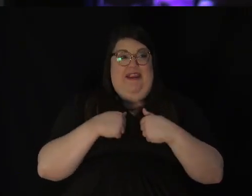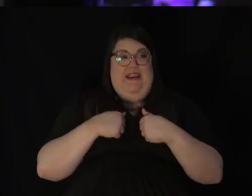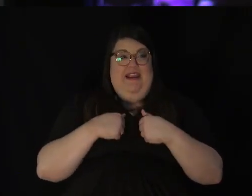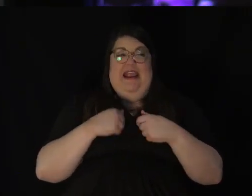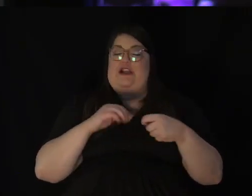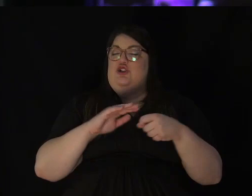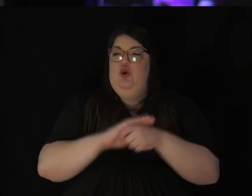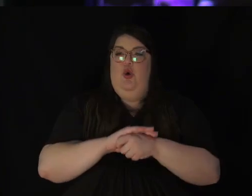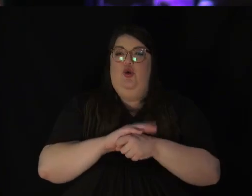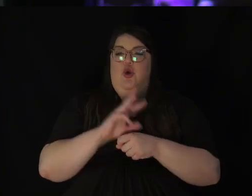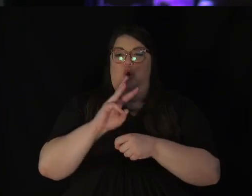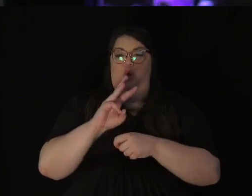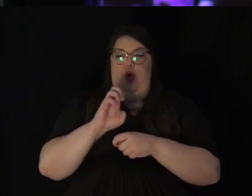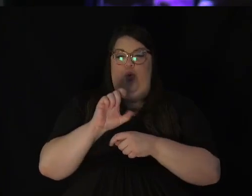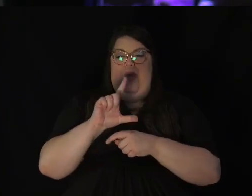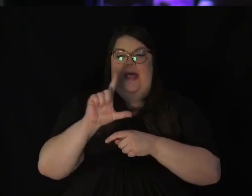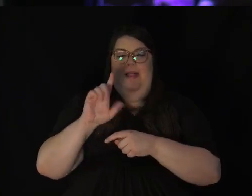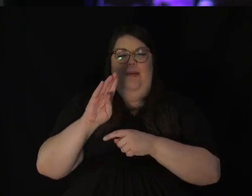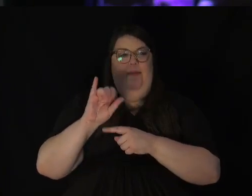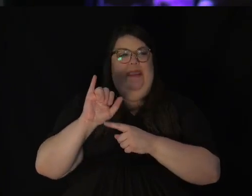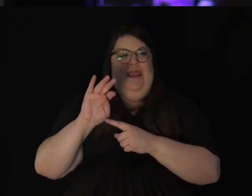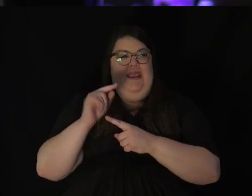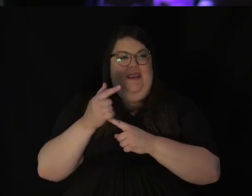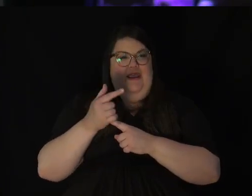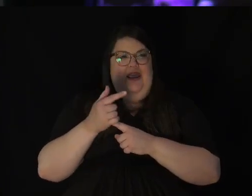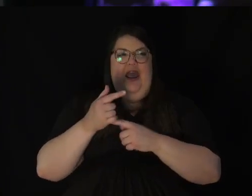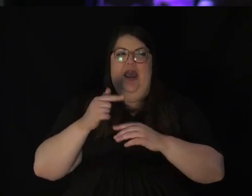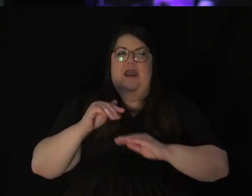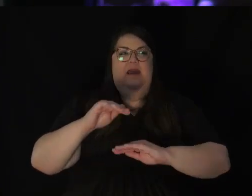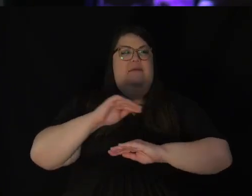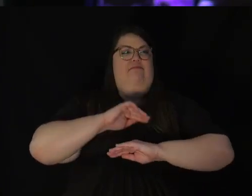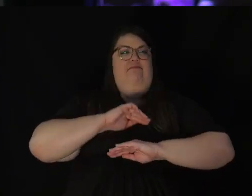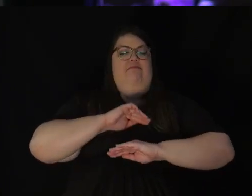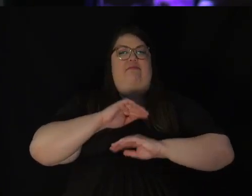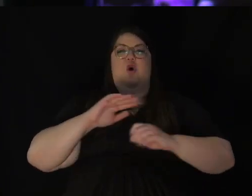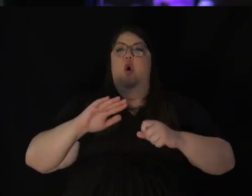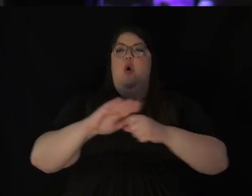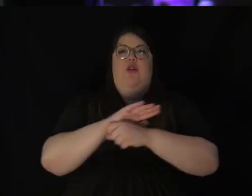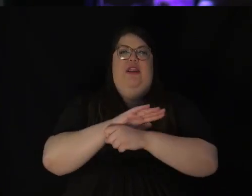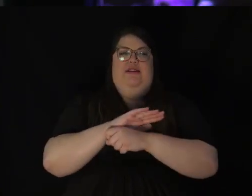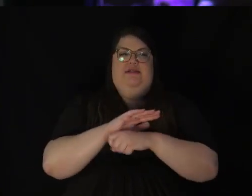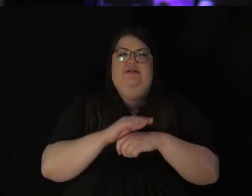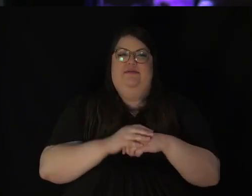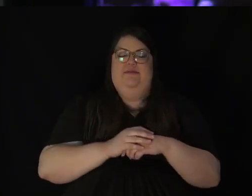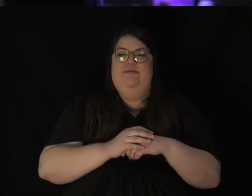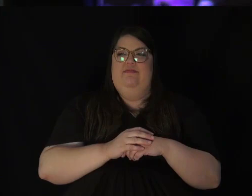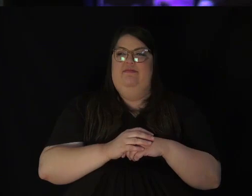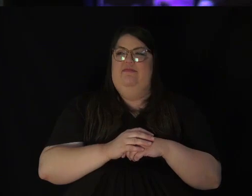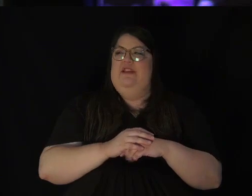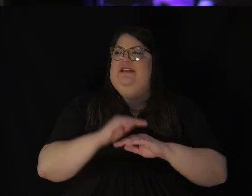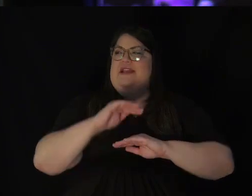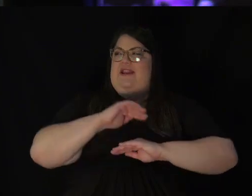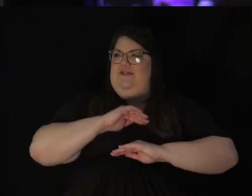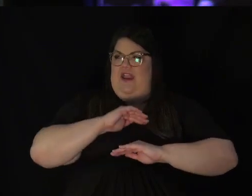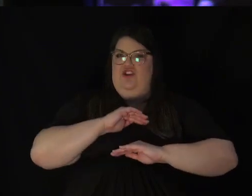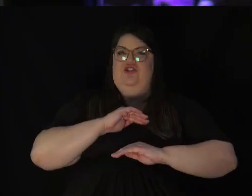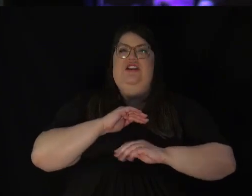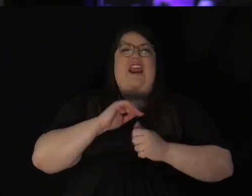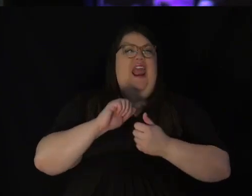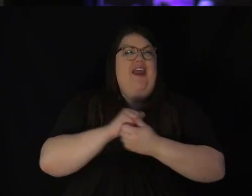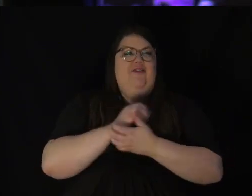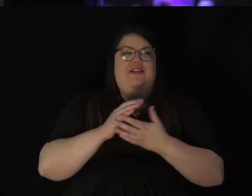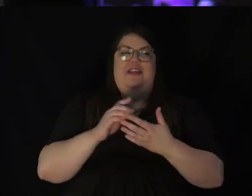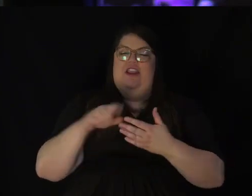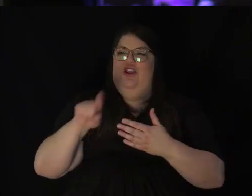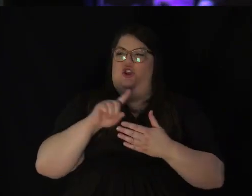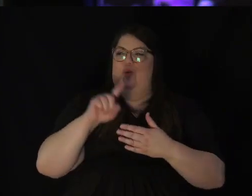total well-being. In me is completeness. In me is wholeness. In me is satisfaction. And in me is everything